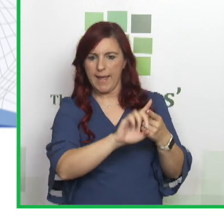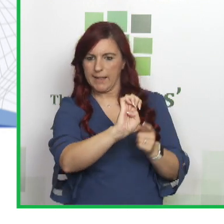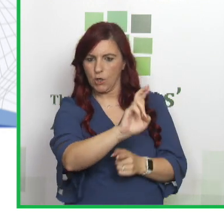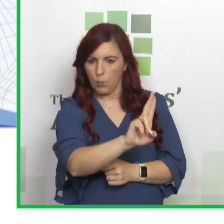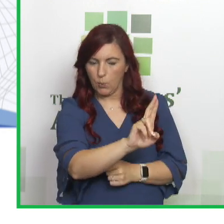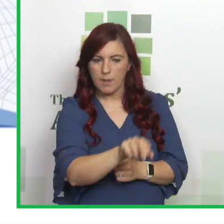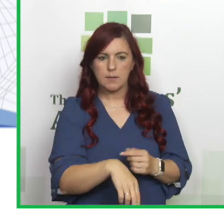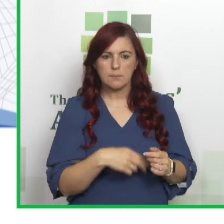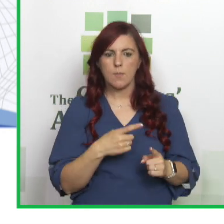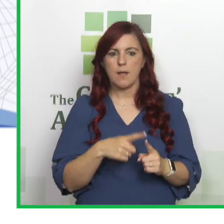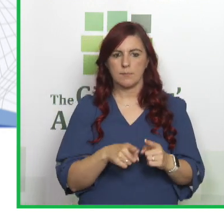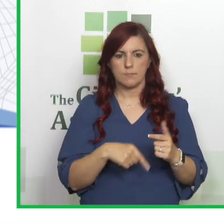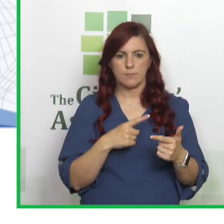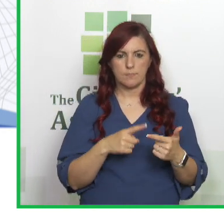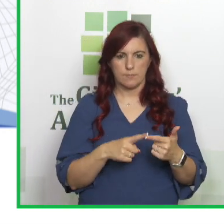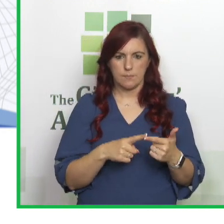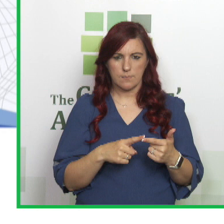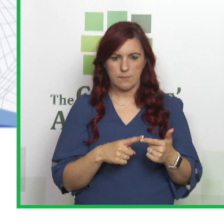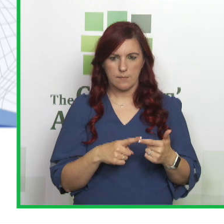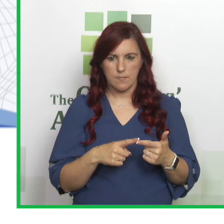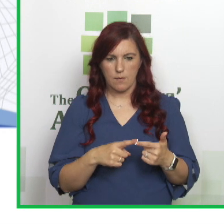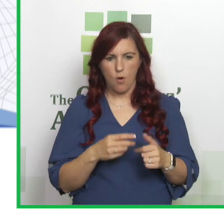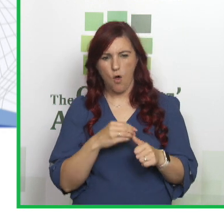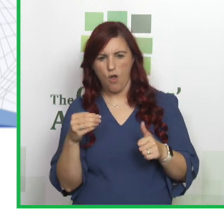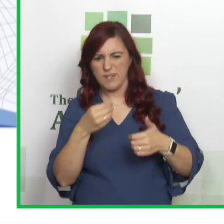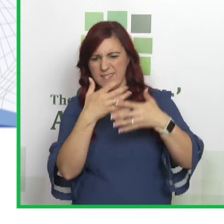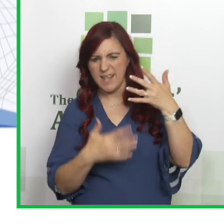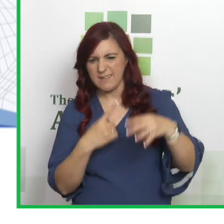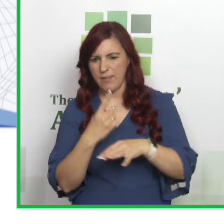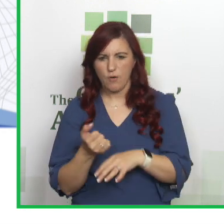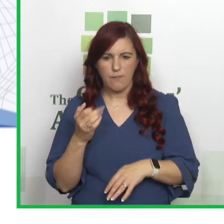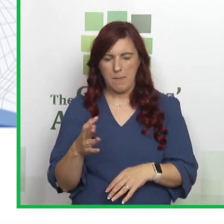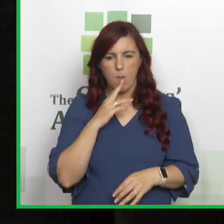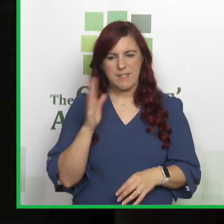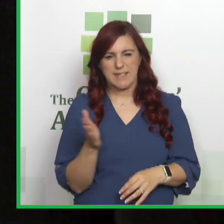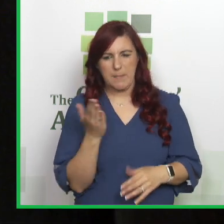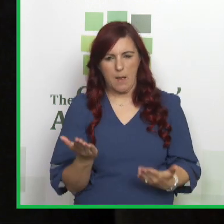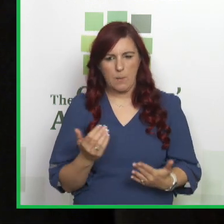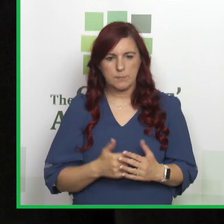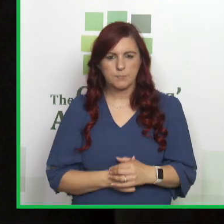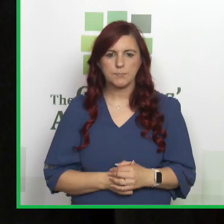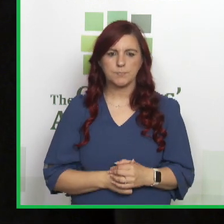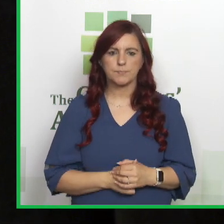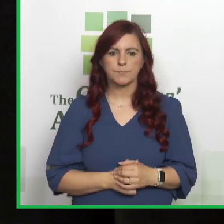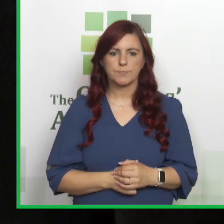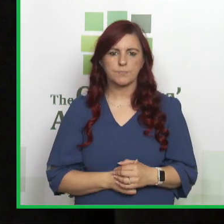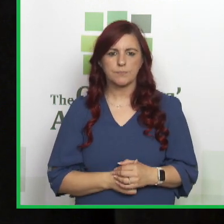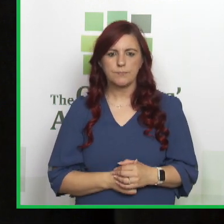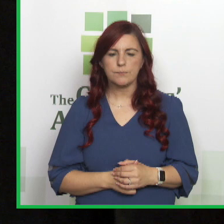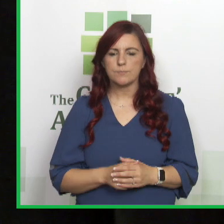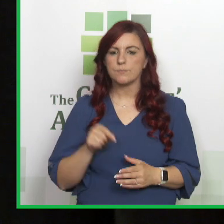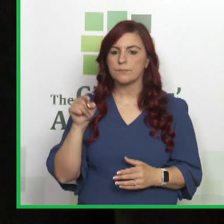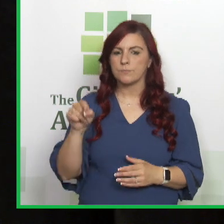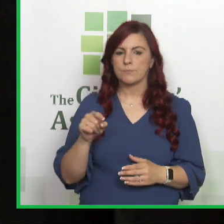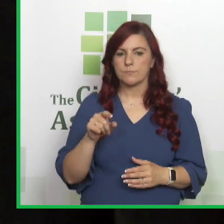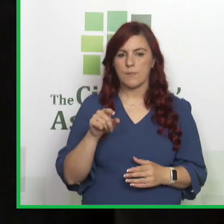market. The other stats and the report there are available for you to read, and I'm just going to skip over them. Since the report is based in 2011